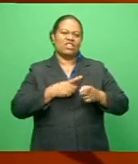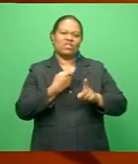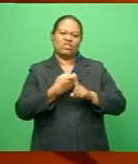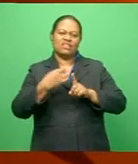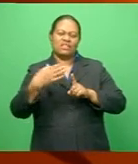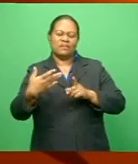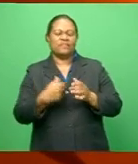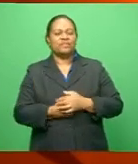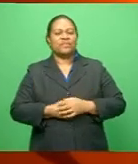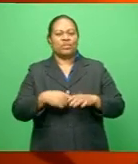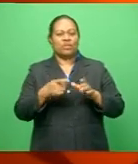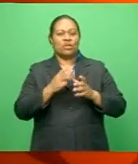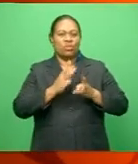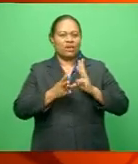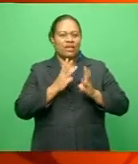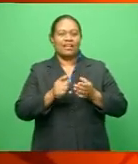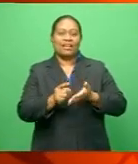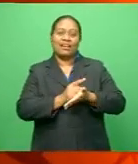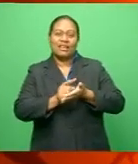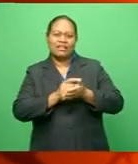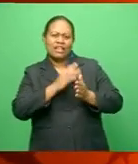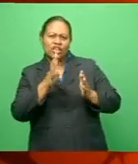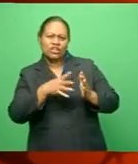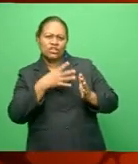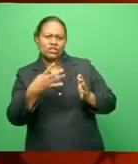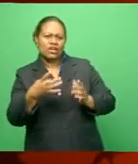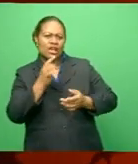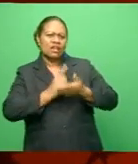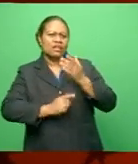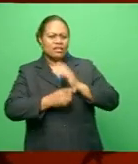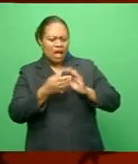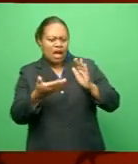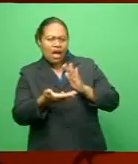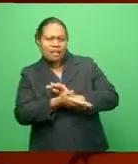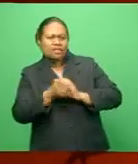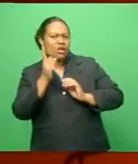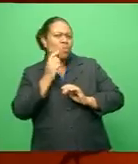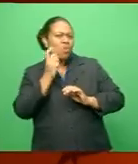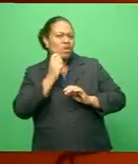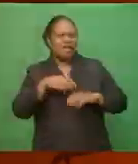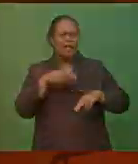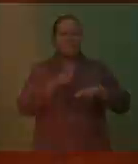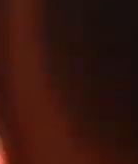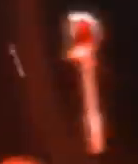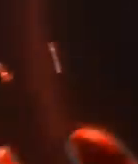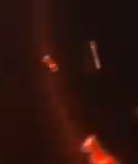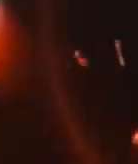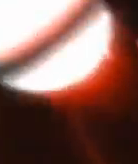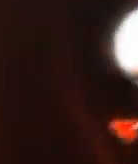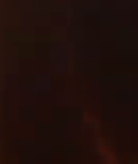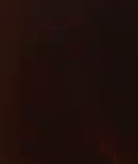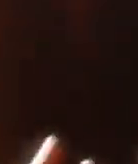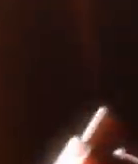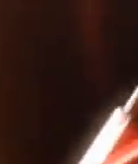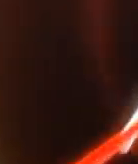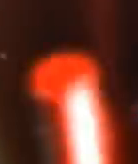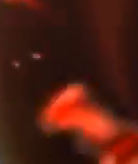Weird and the Wonderful later on, check out the underwater Santa Claus. This and more coming up.